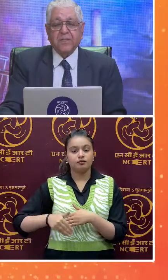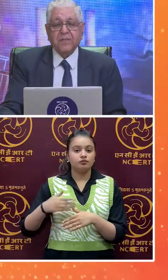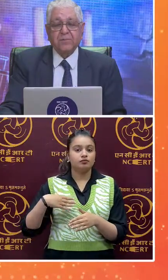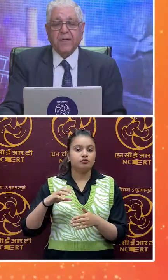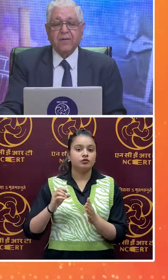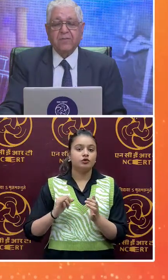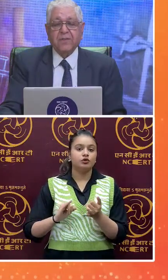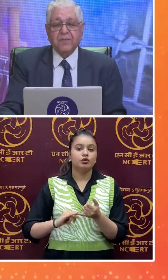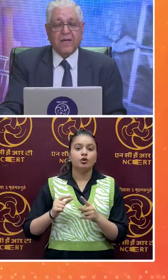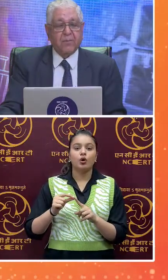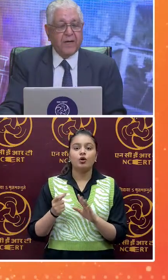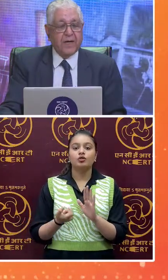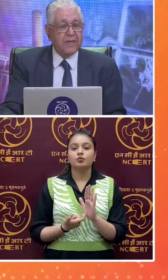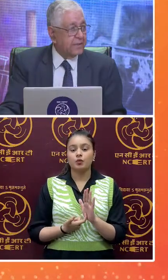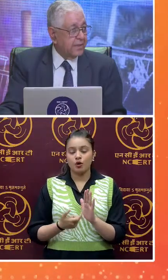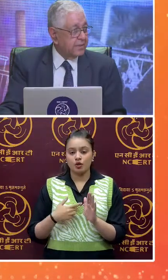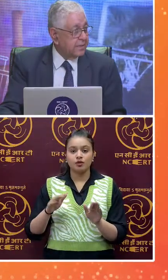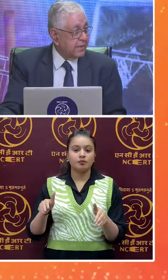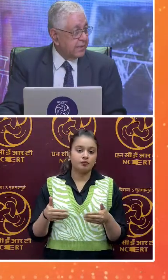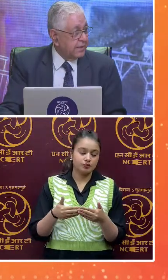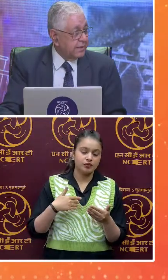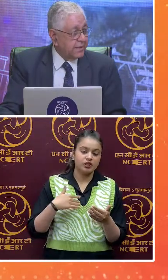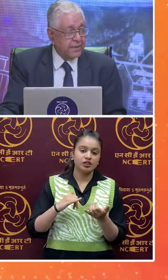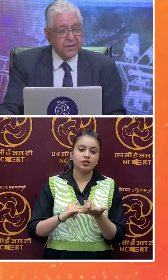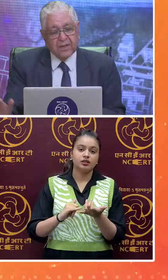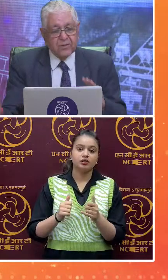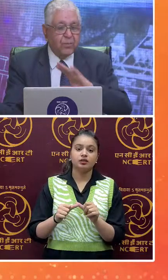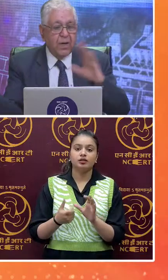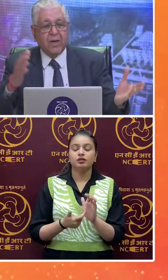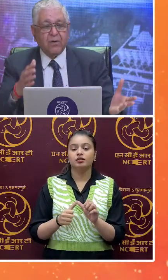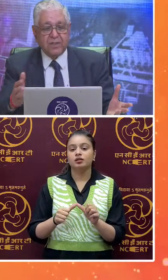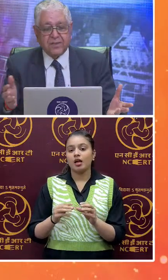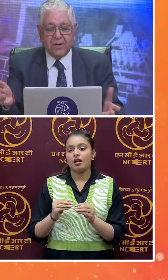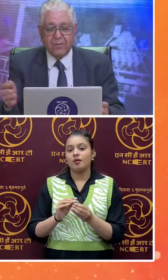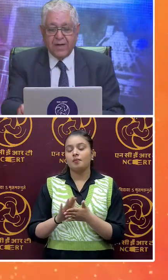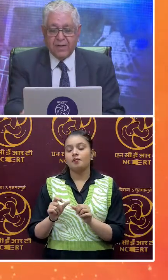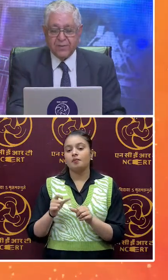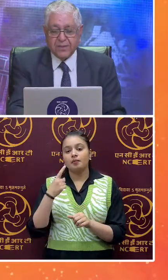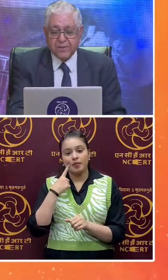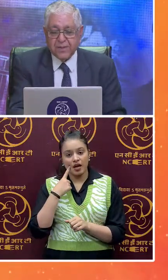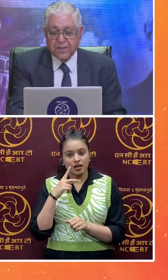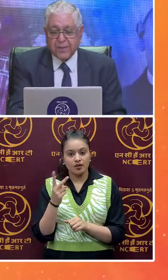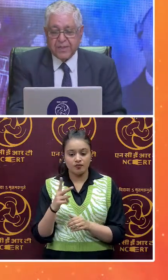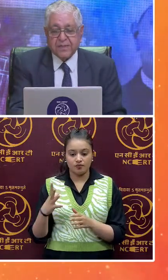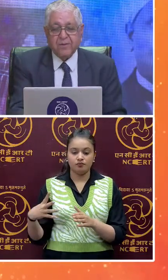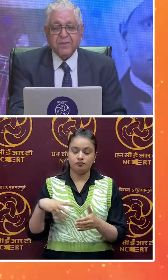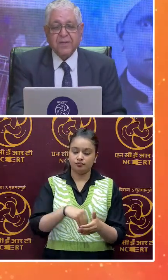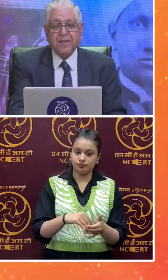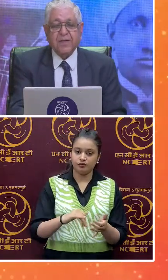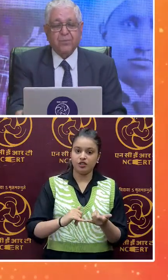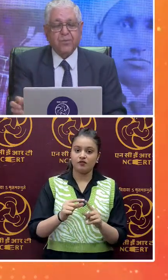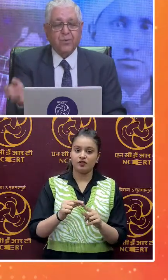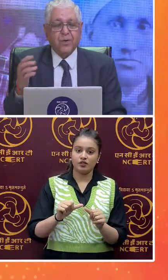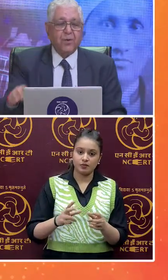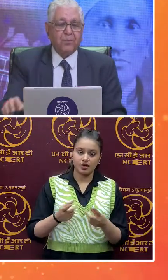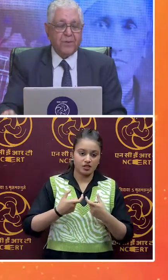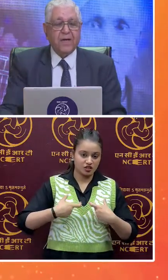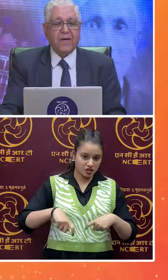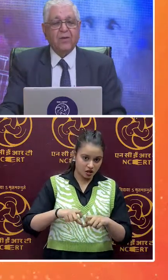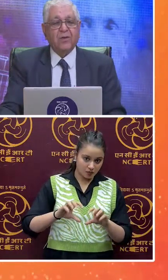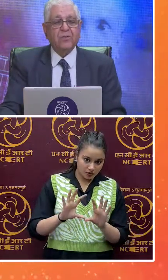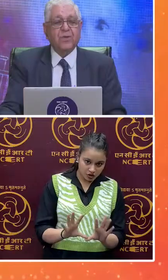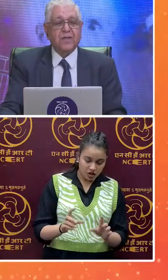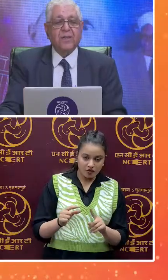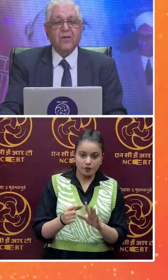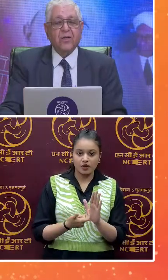COSPOR, which meeting which Sarabhai had suggested in this thing. So, Bhabha got Sarabhai into the Space Commission, he took over